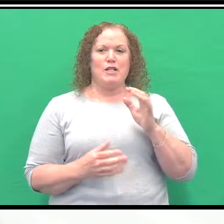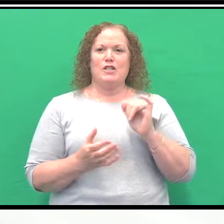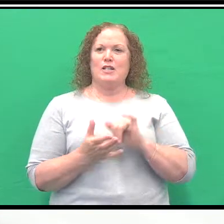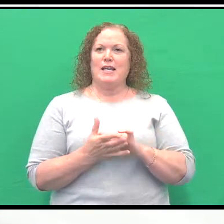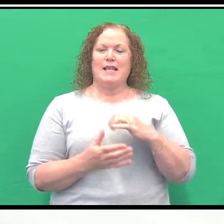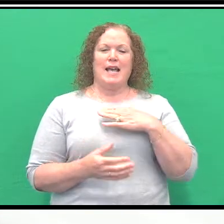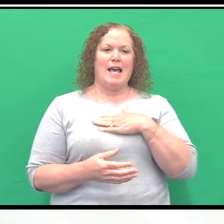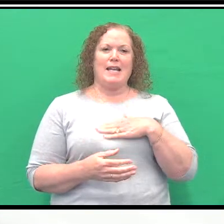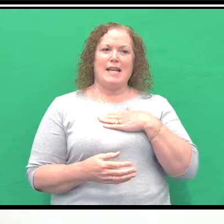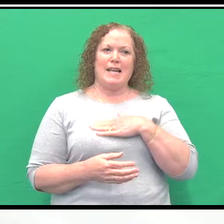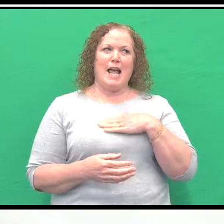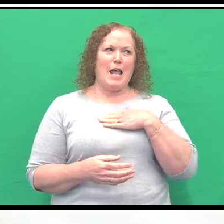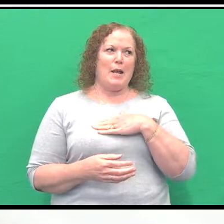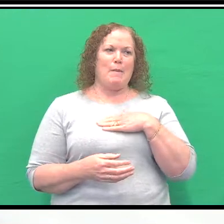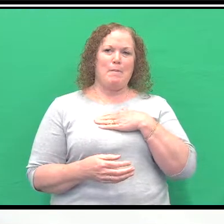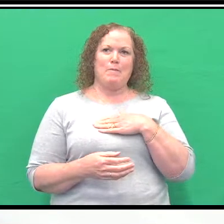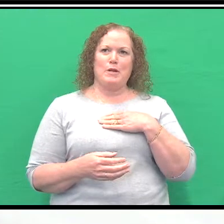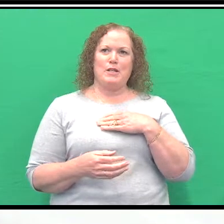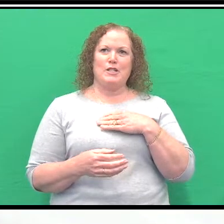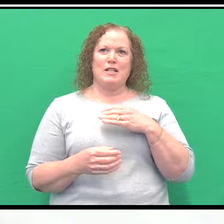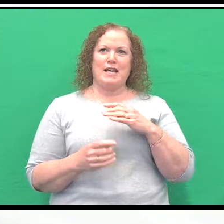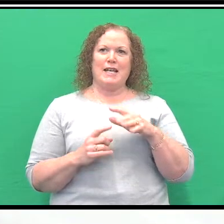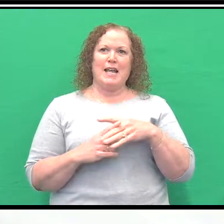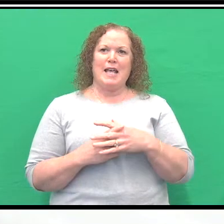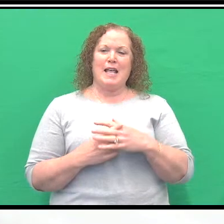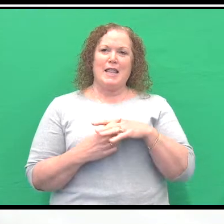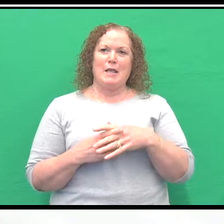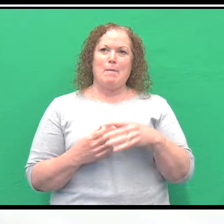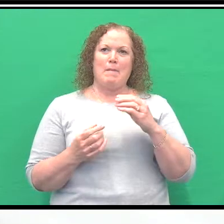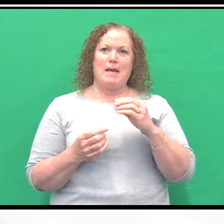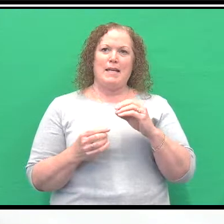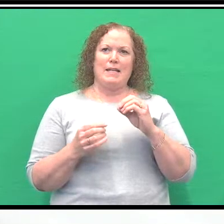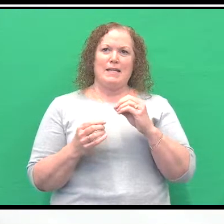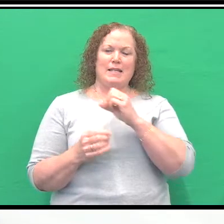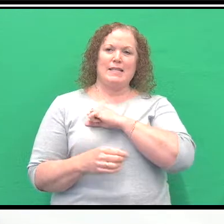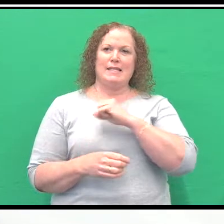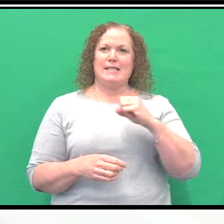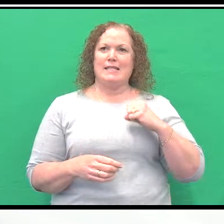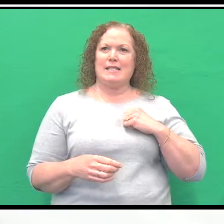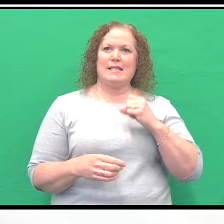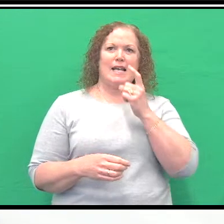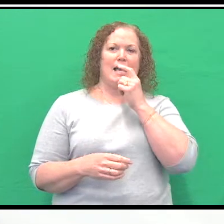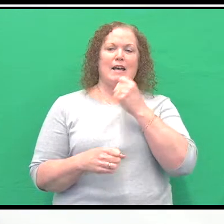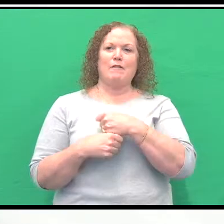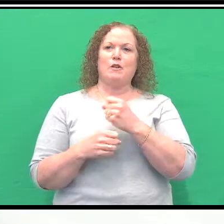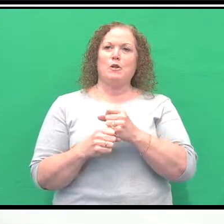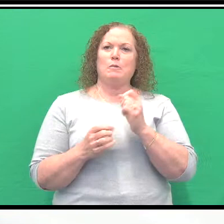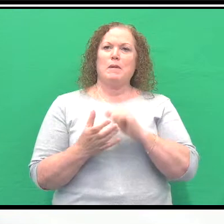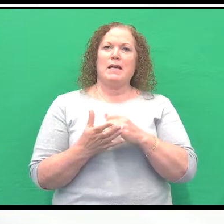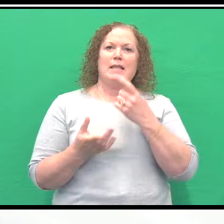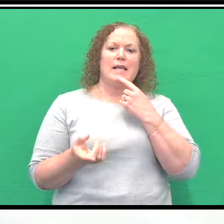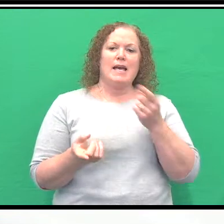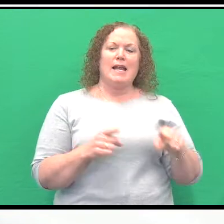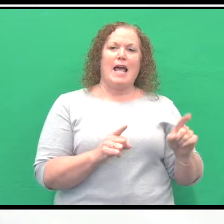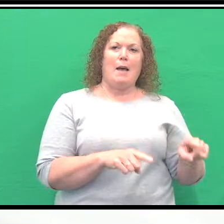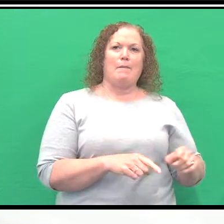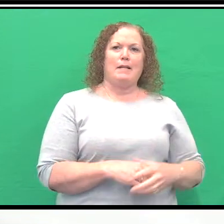just lends for better dialogue amongst all of us, so we can understand where each of us are coming from.